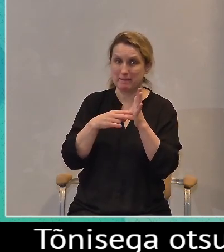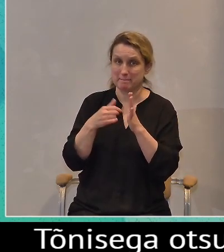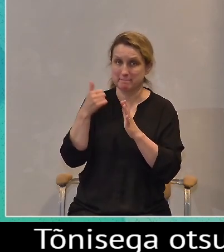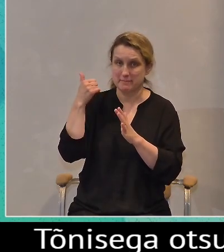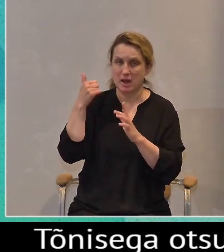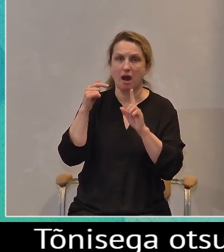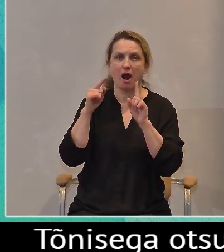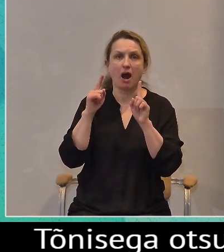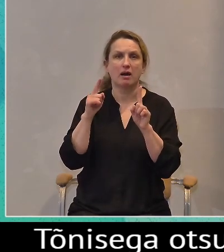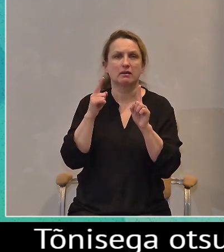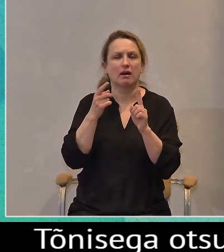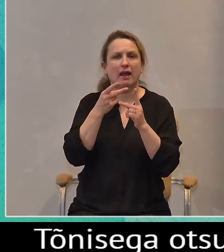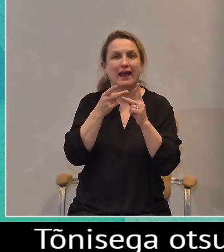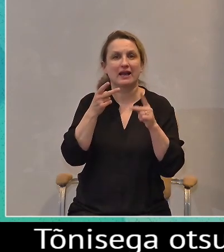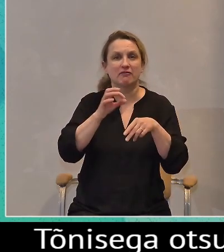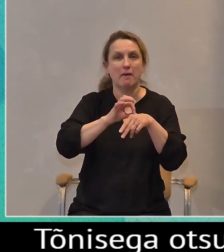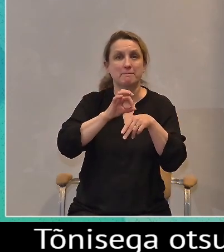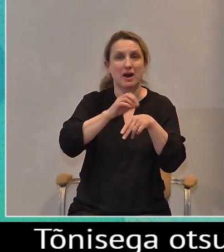There's a complex scheme